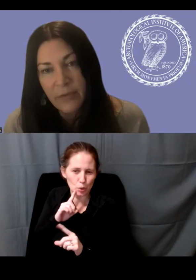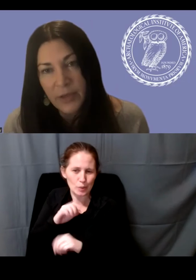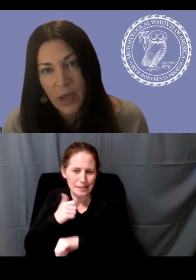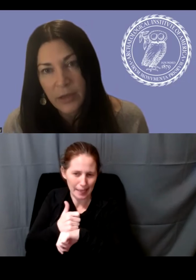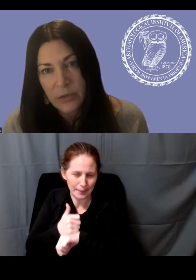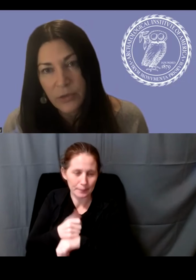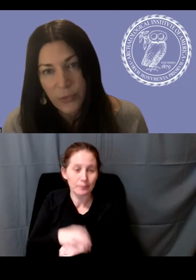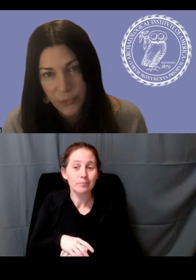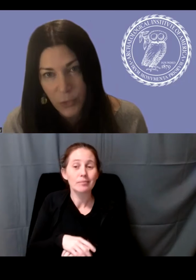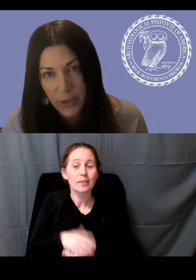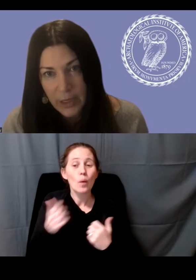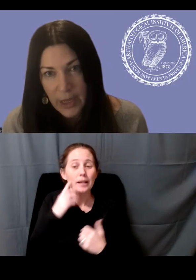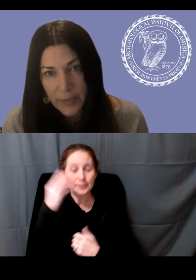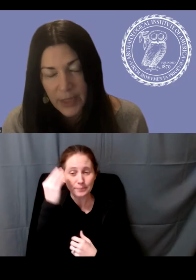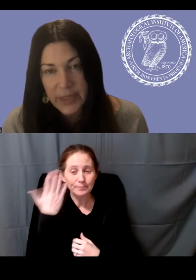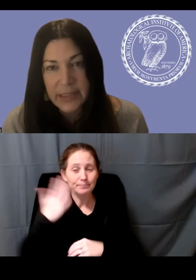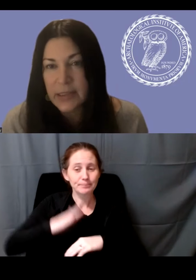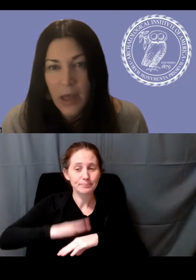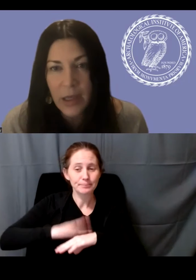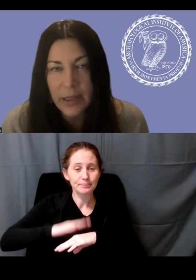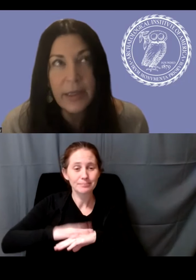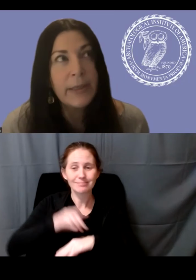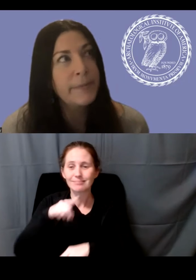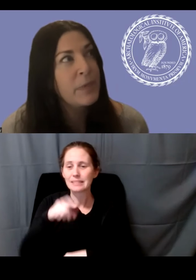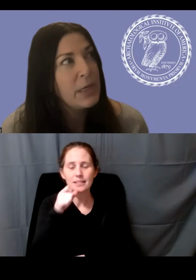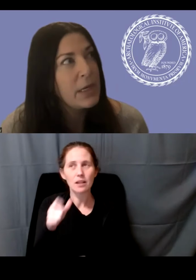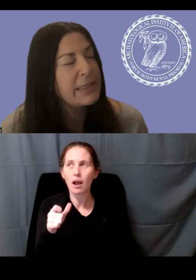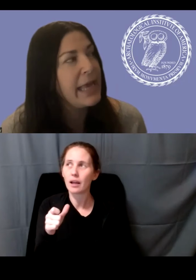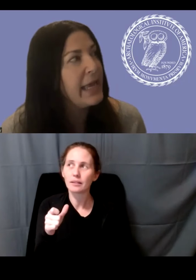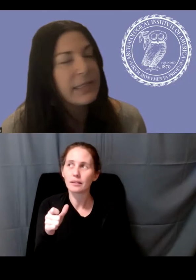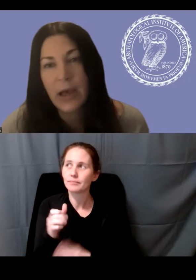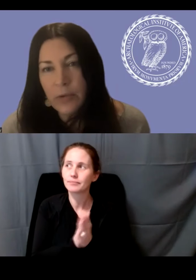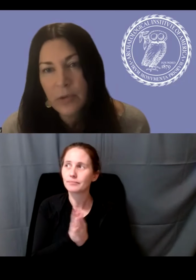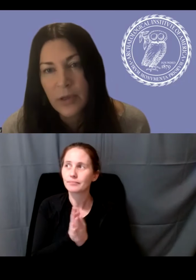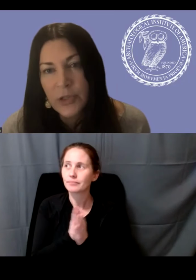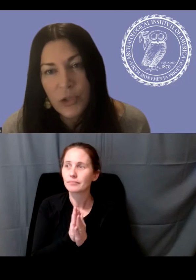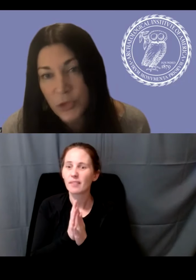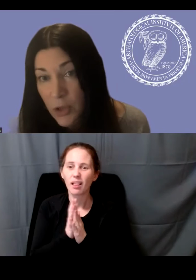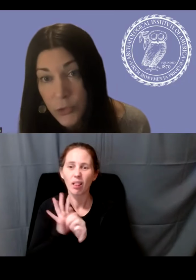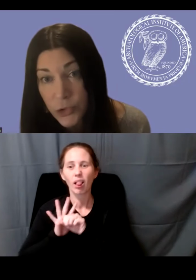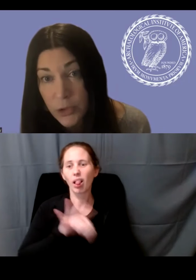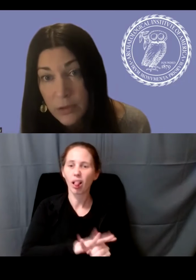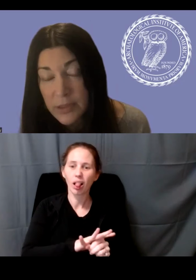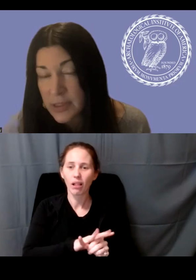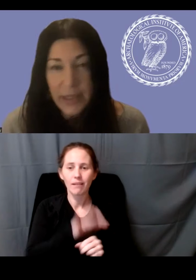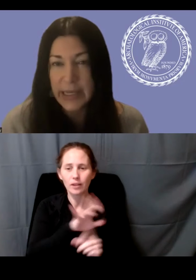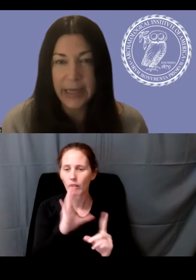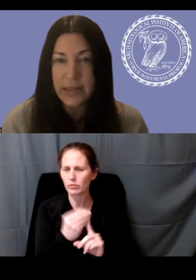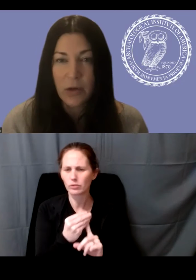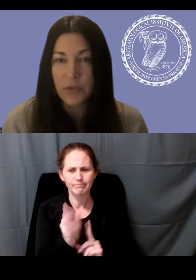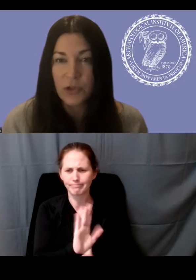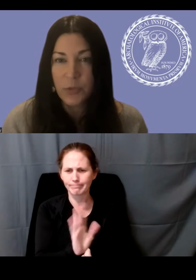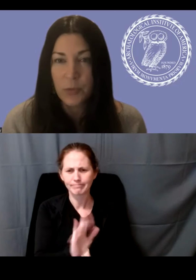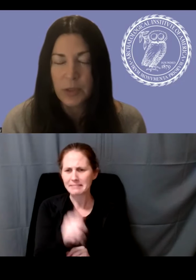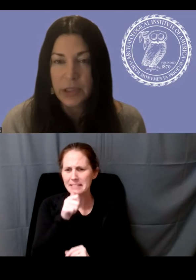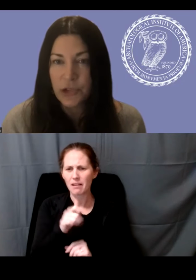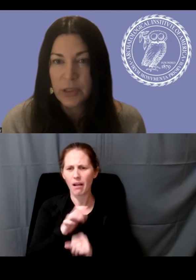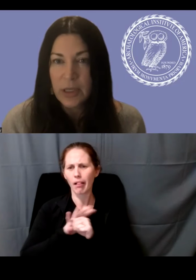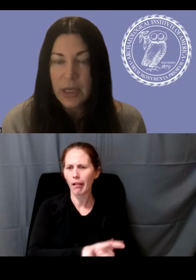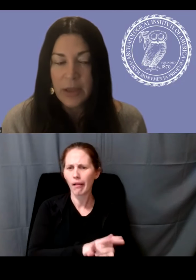the caveat to the fore that this is not a takedown of Egyptian culture. It's not a takedown of